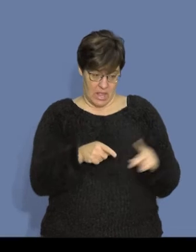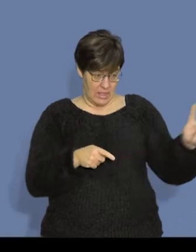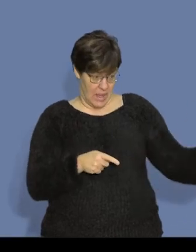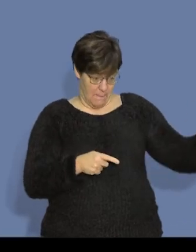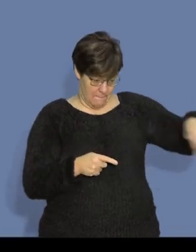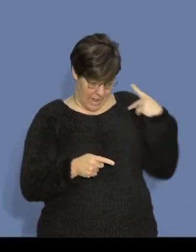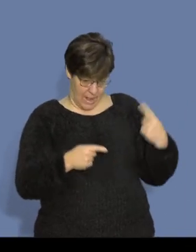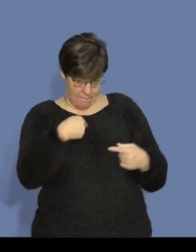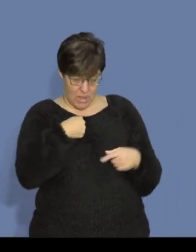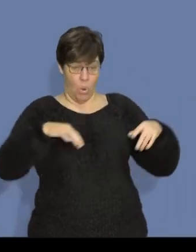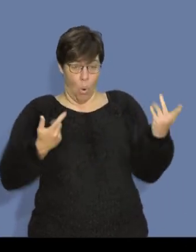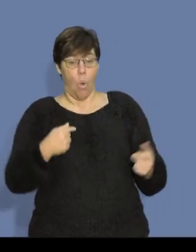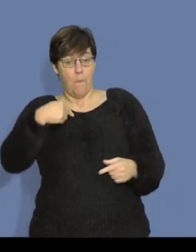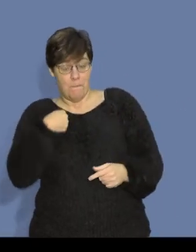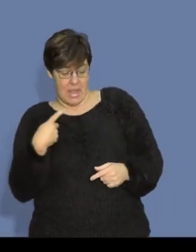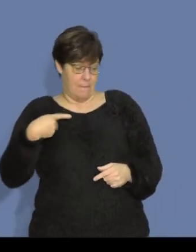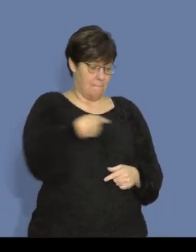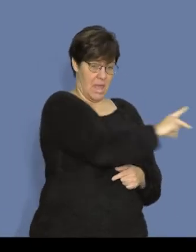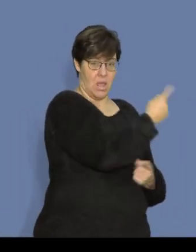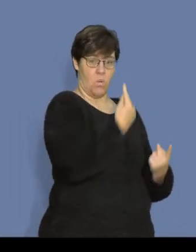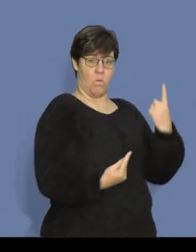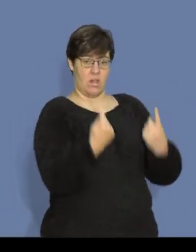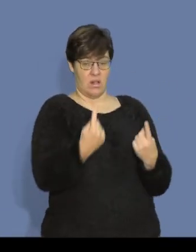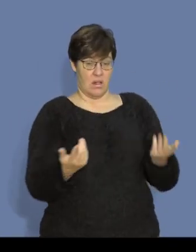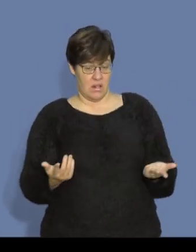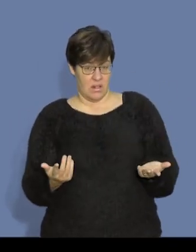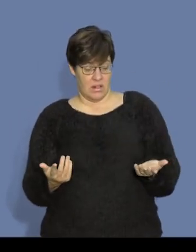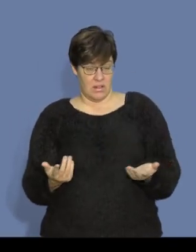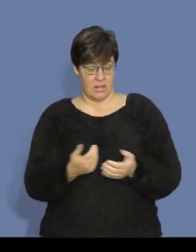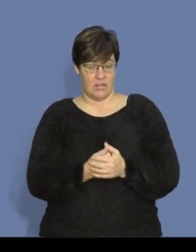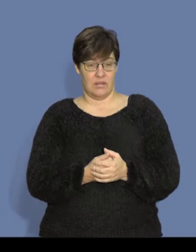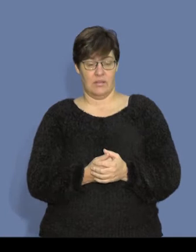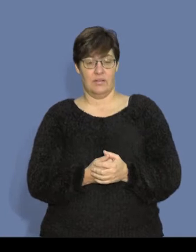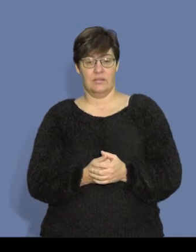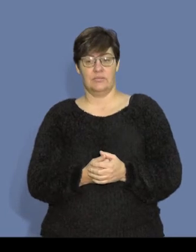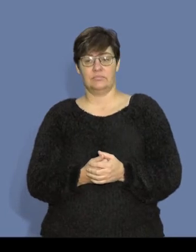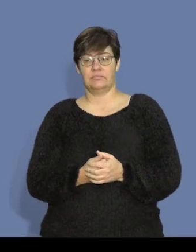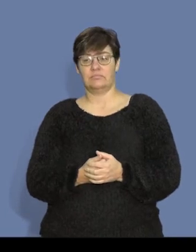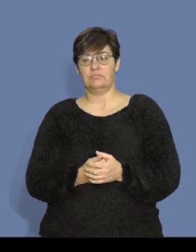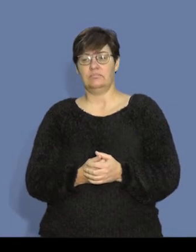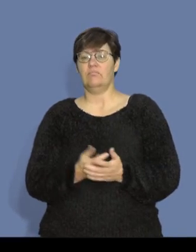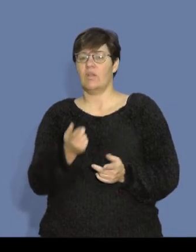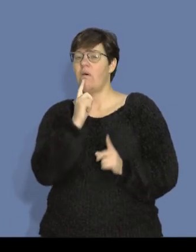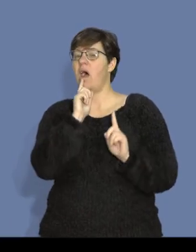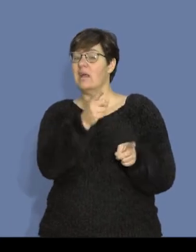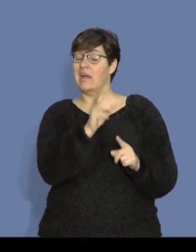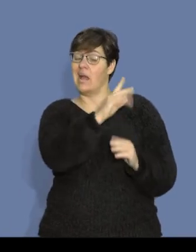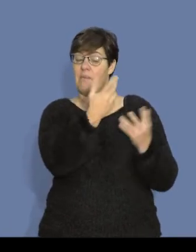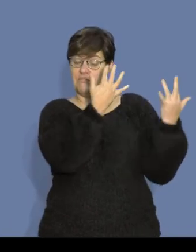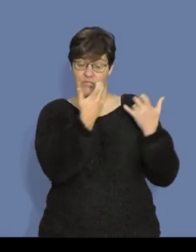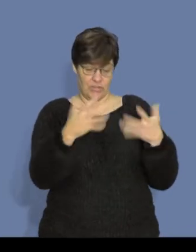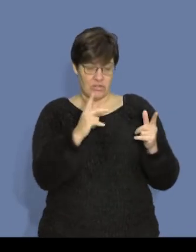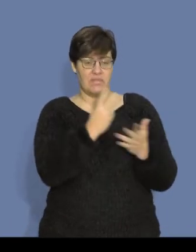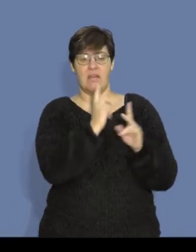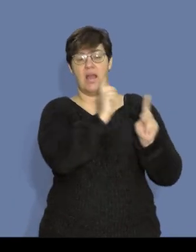to SARS or due from SARS, okay? But when we get to that part of the question, we'll answer that. Here we